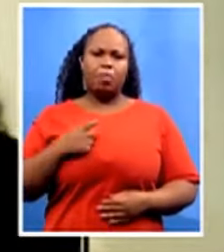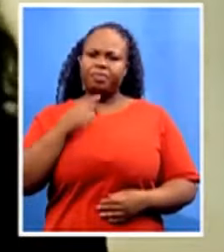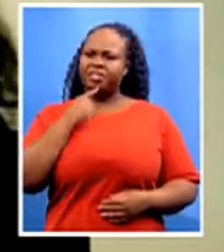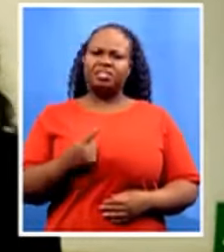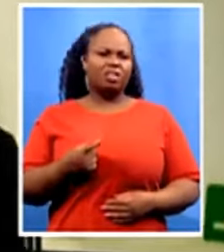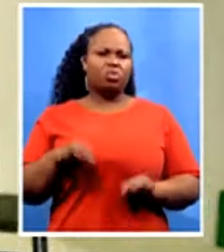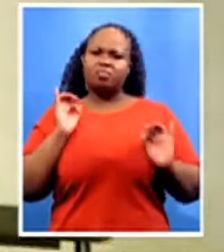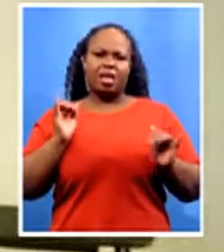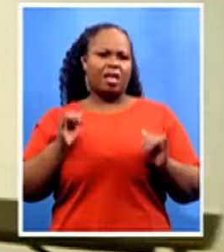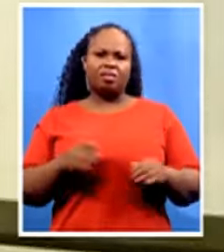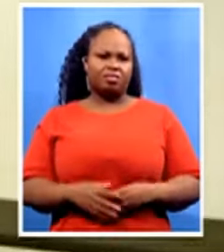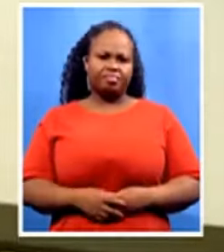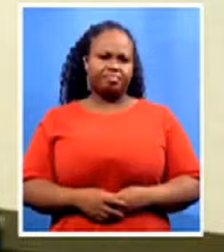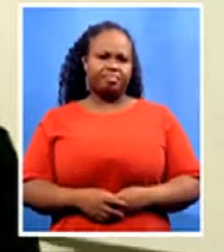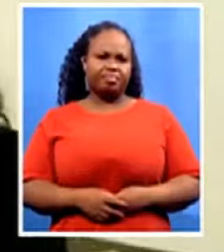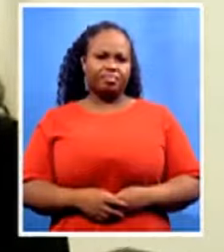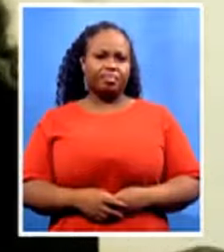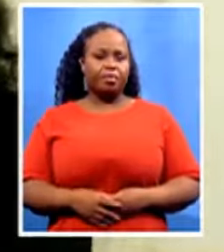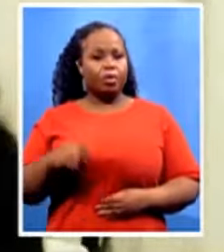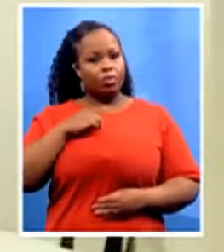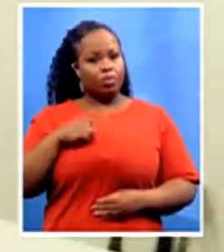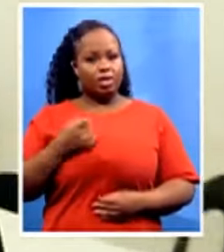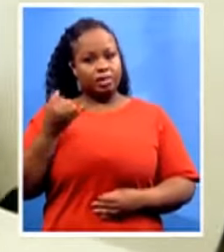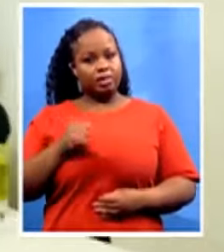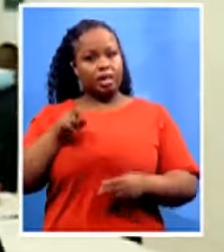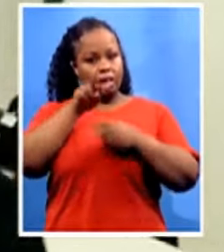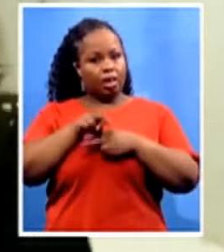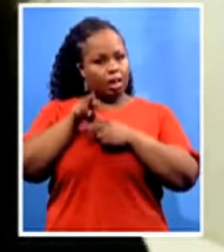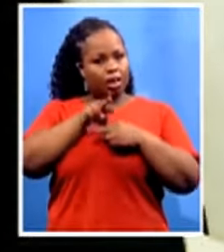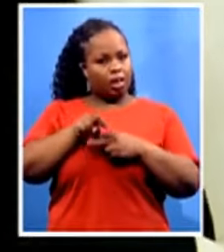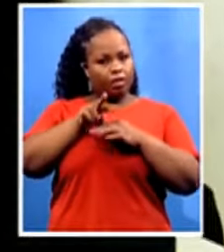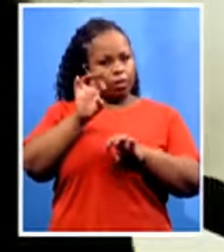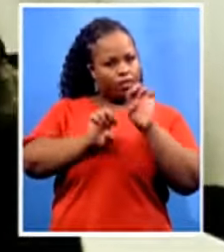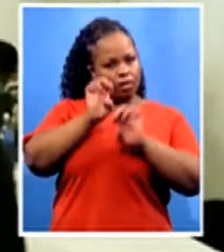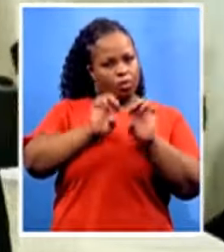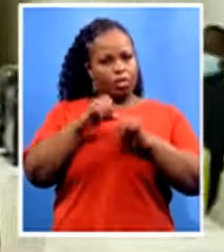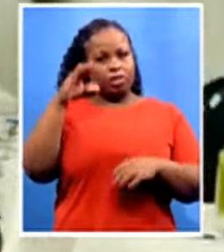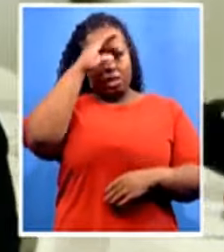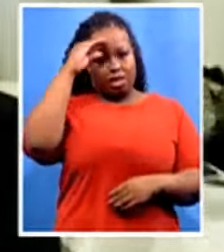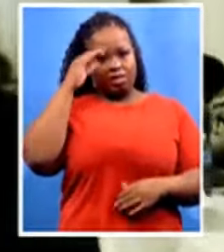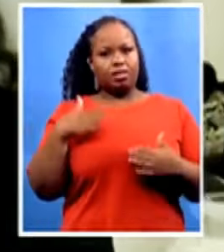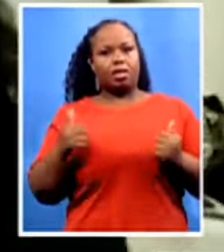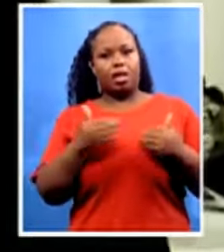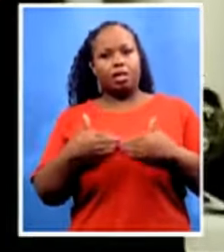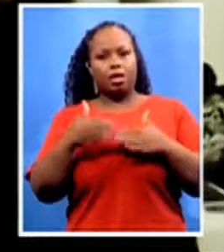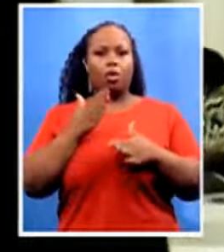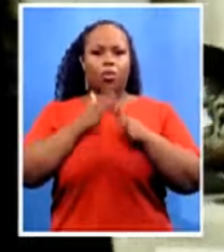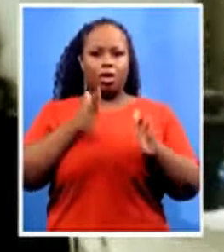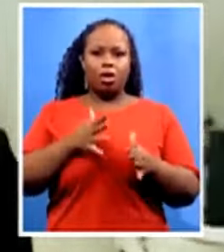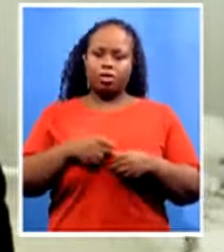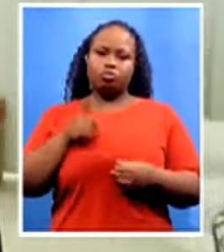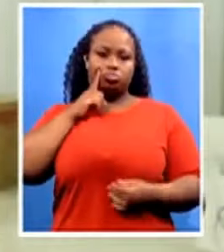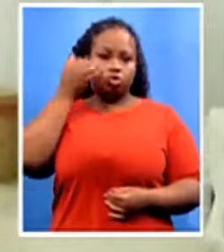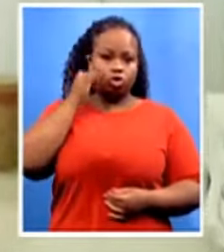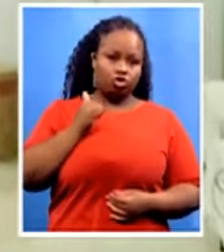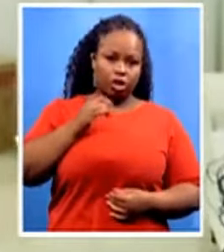still going to be monitored here until some of the nurses and healthcare workers come and check them out. They will be screened from here on again, and then they'll